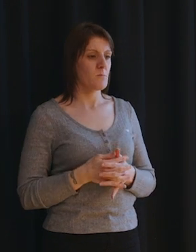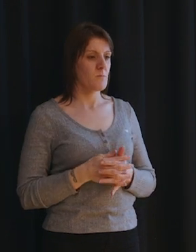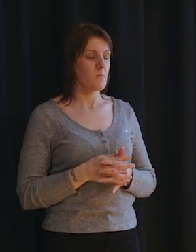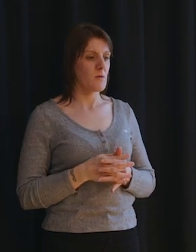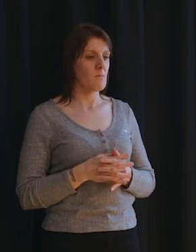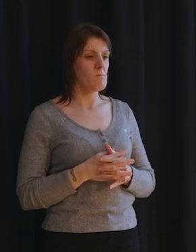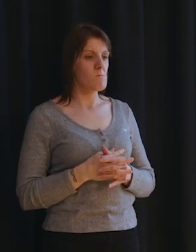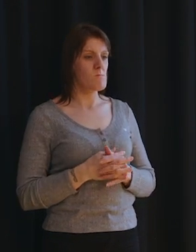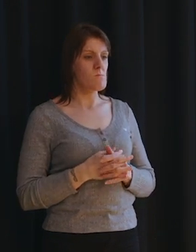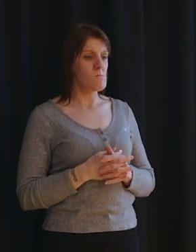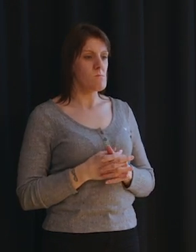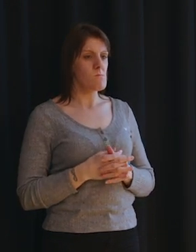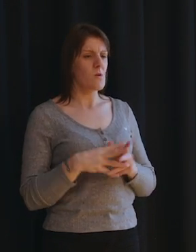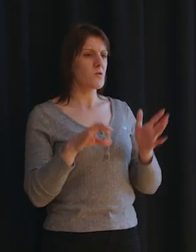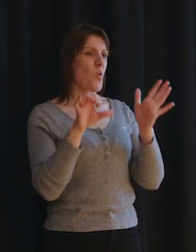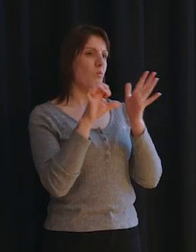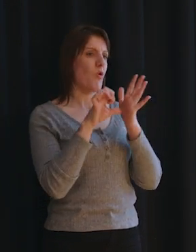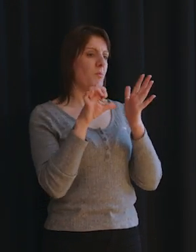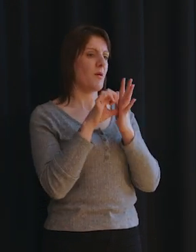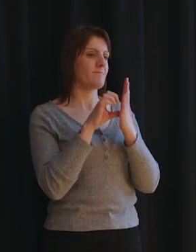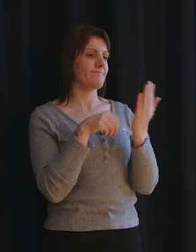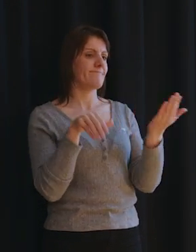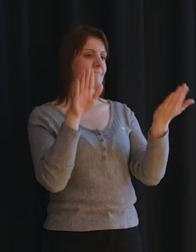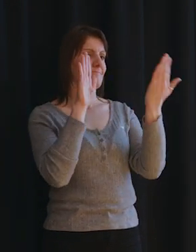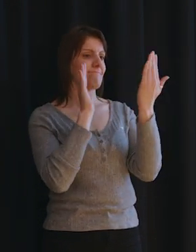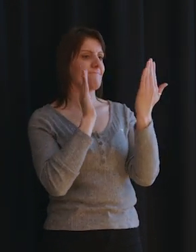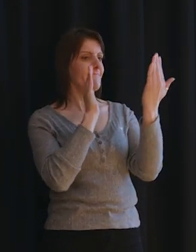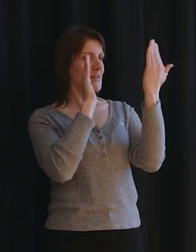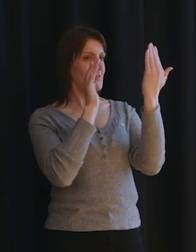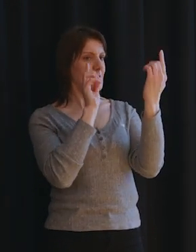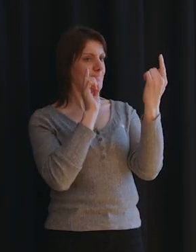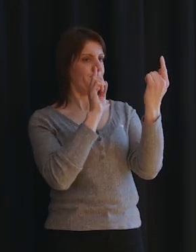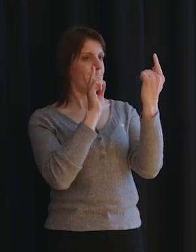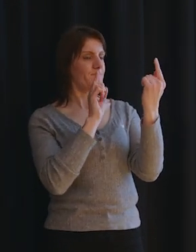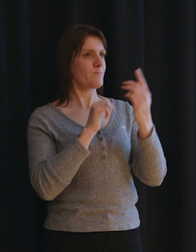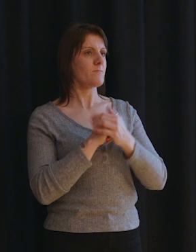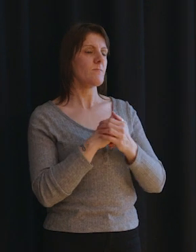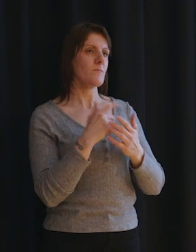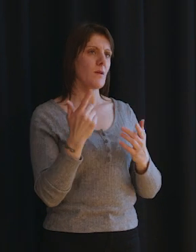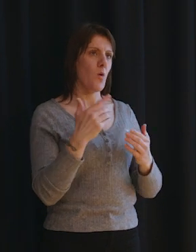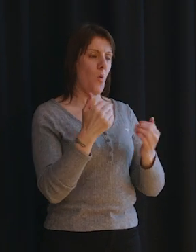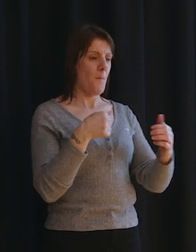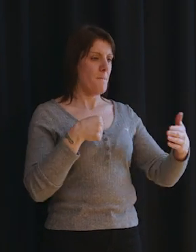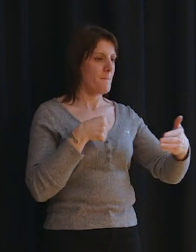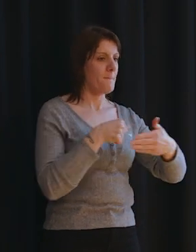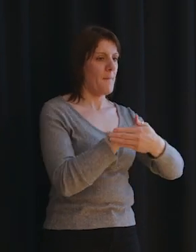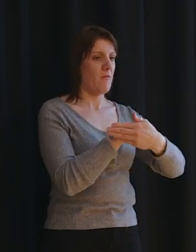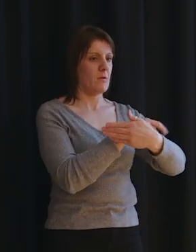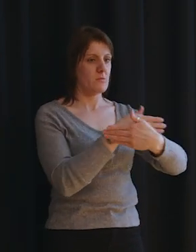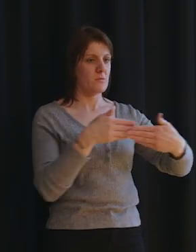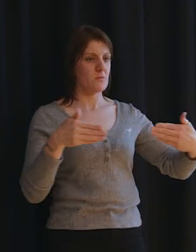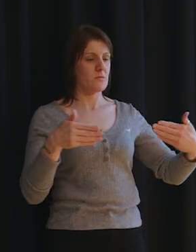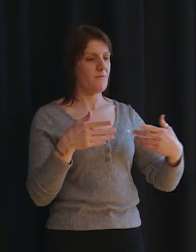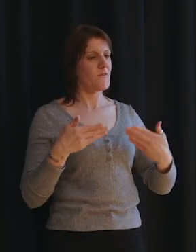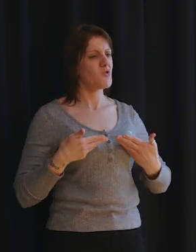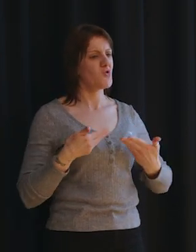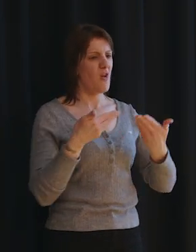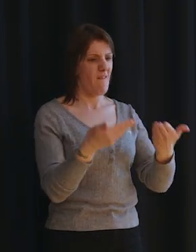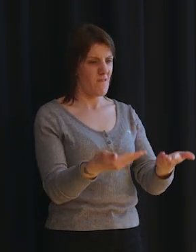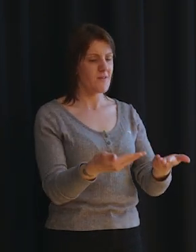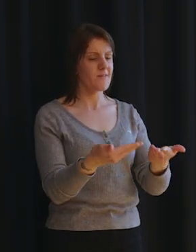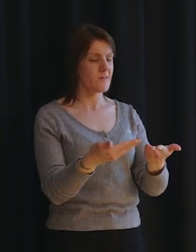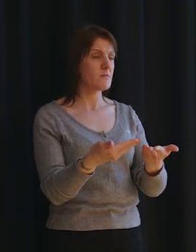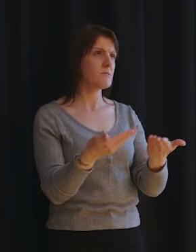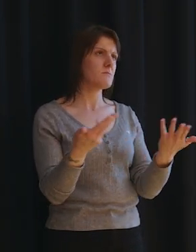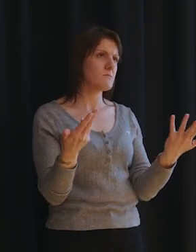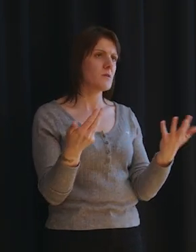Okay, so issues faced. So we've already talked about barriers to service. We talked, again, going